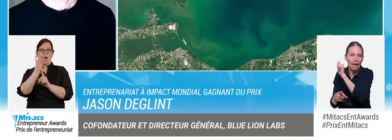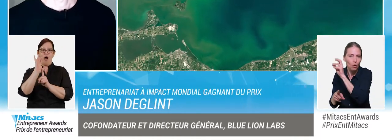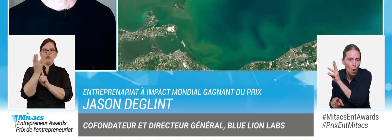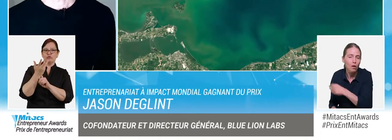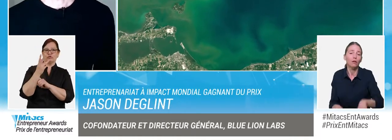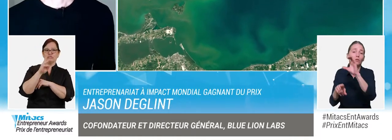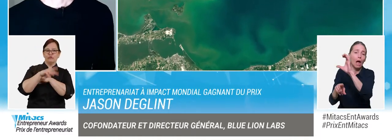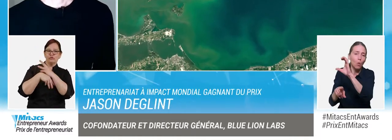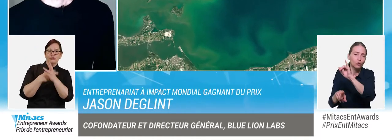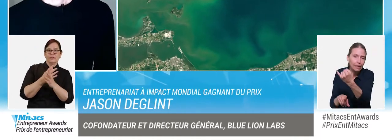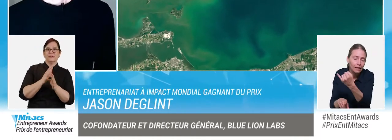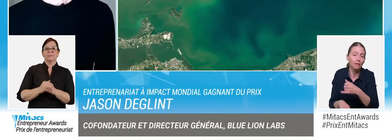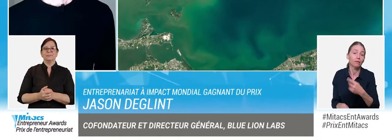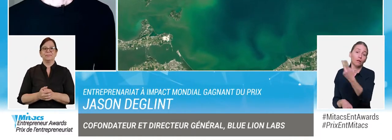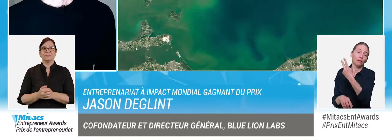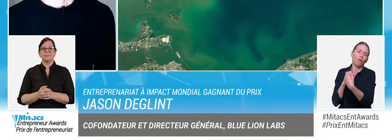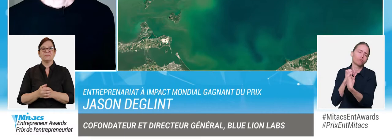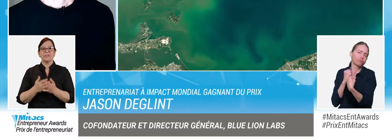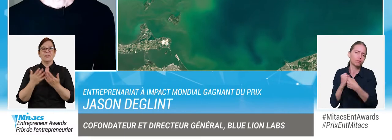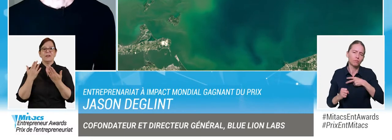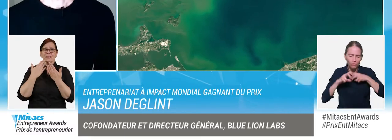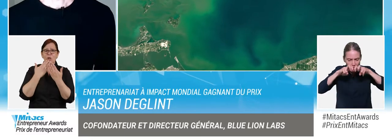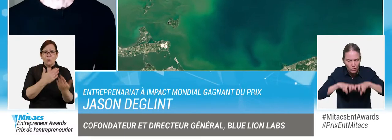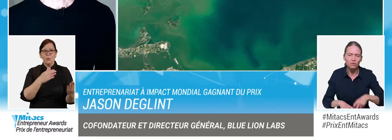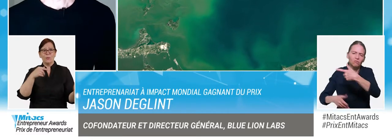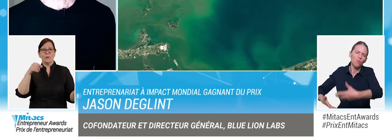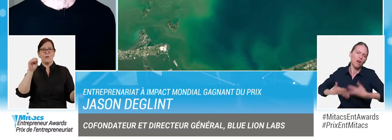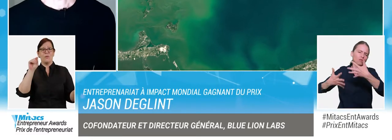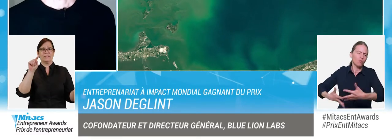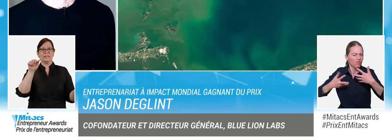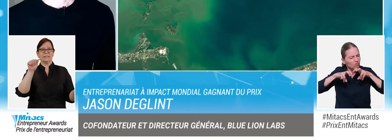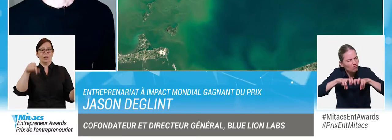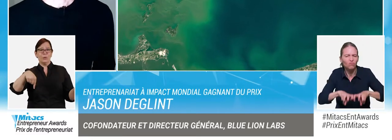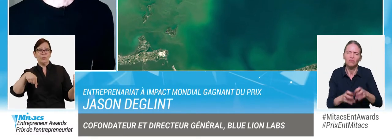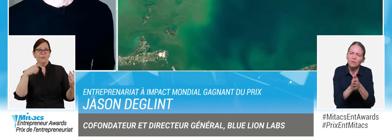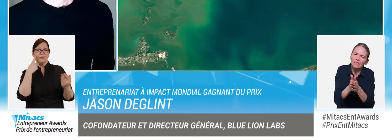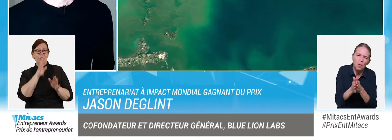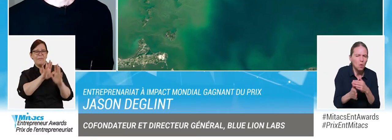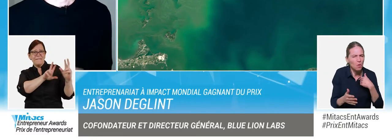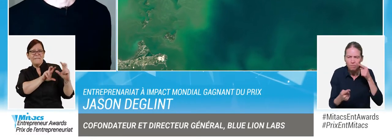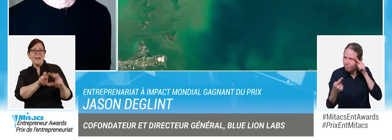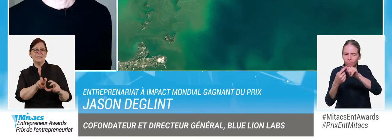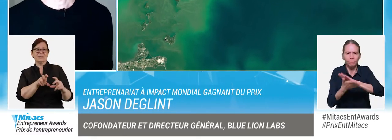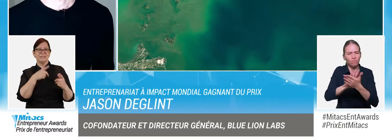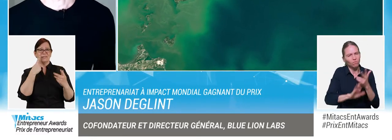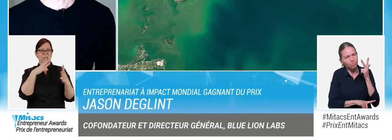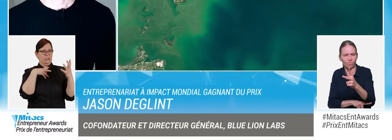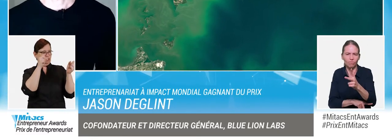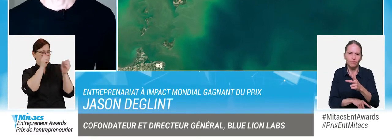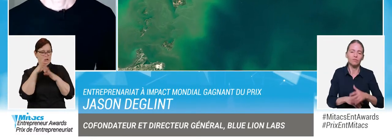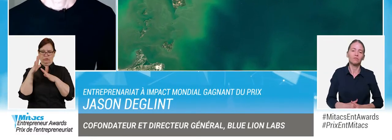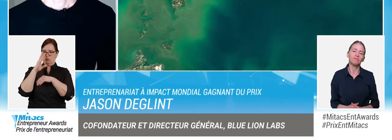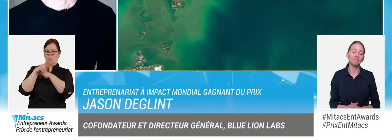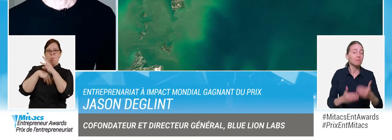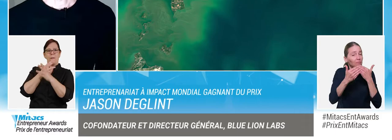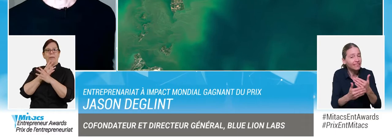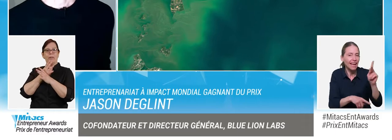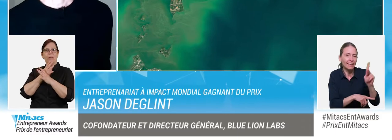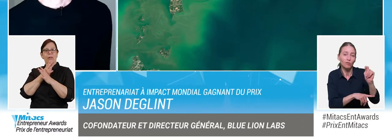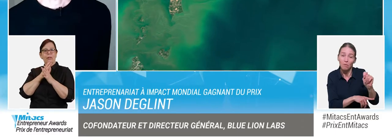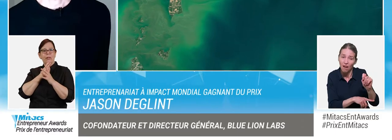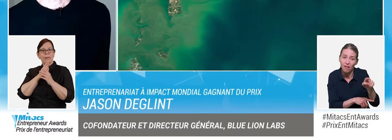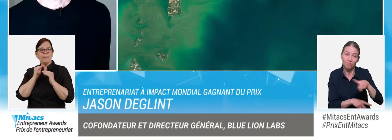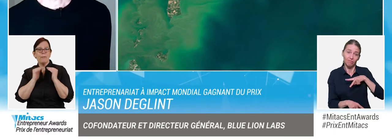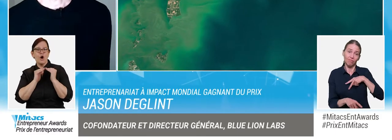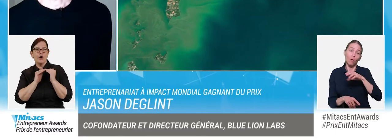you, Hatch, for your investment and getting us connected into the global aquaculture scene. And thank you, OTAC, for your investment and for being